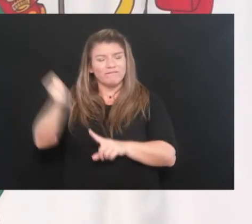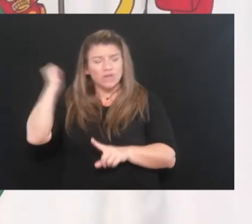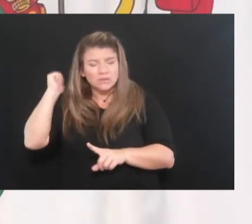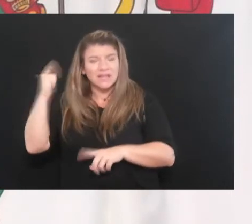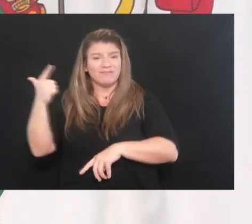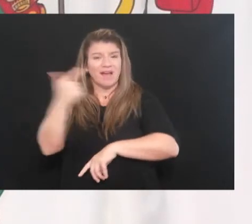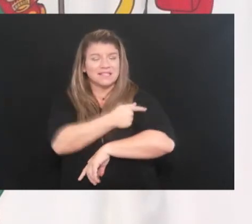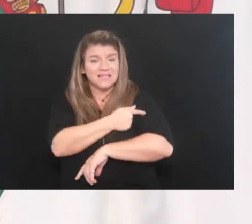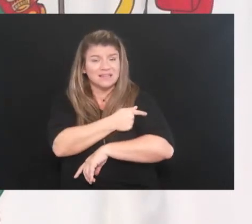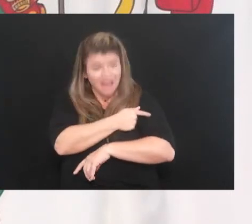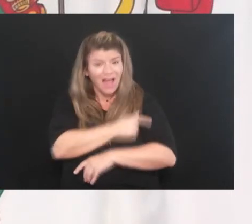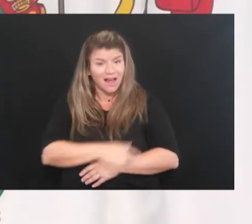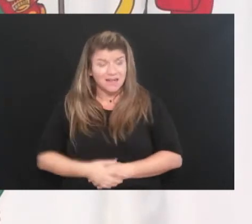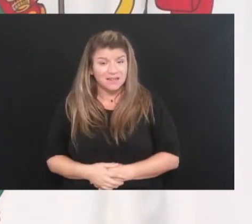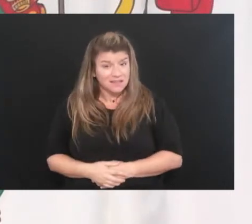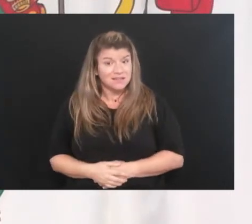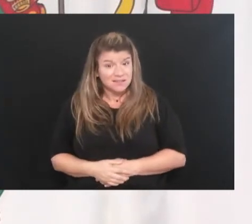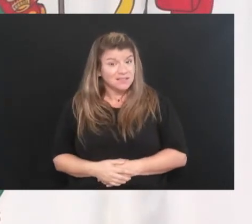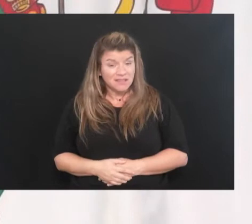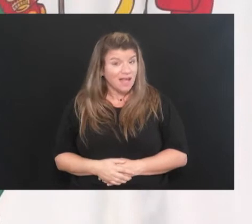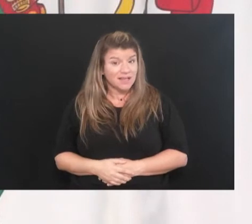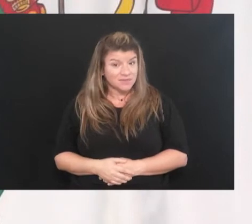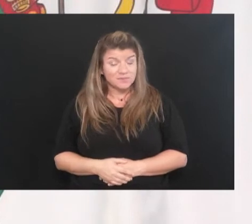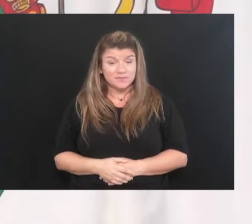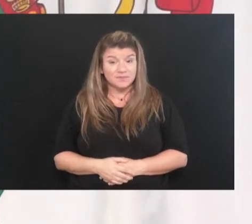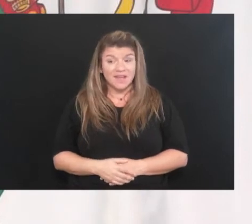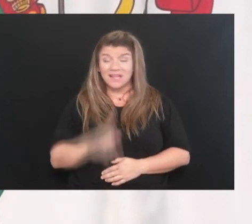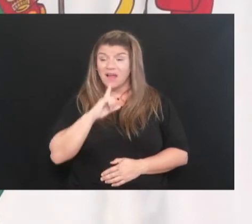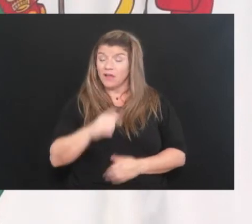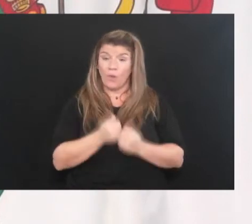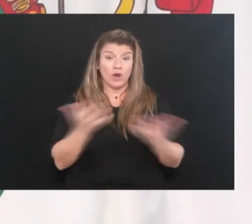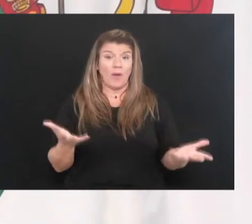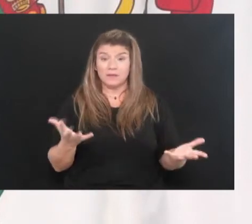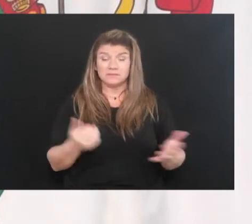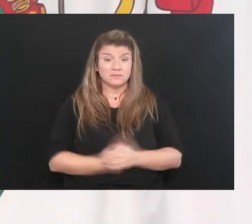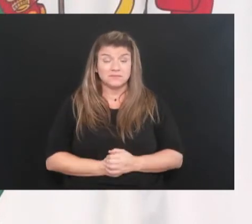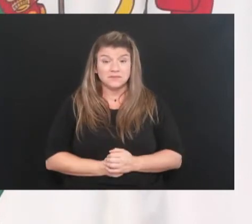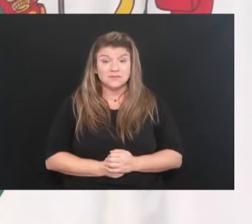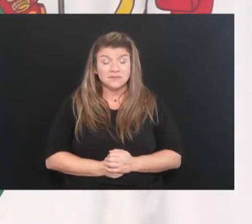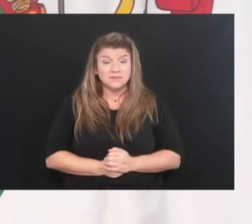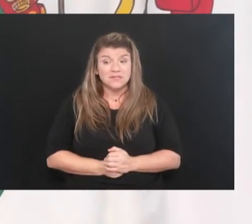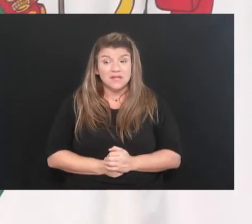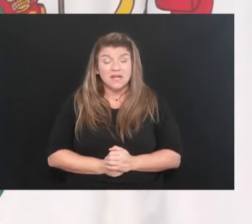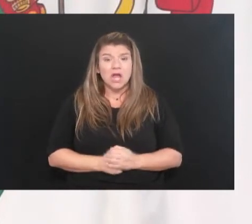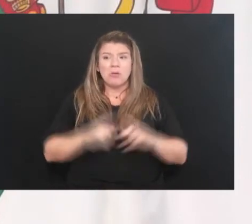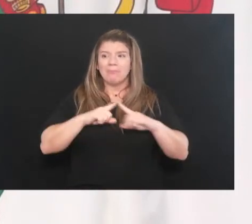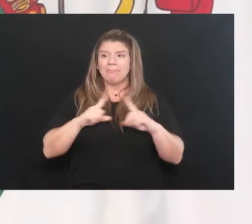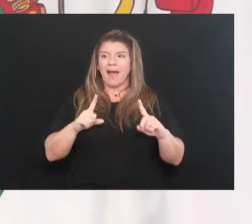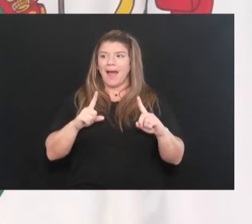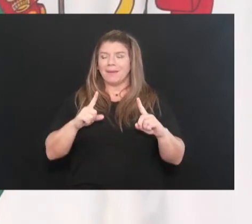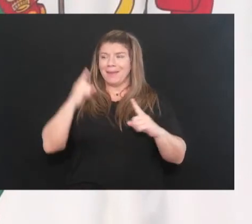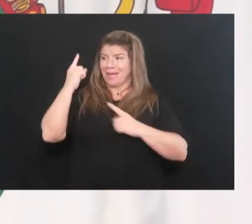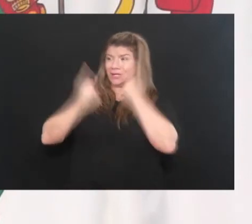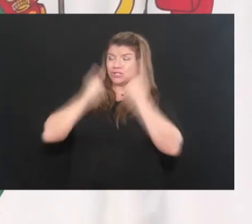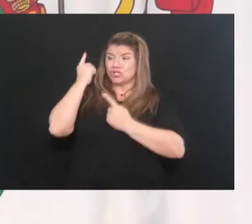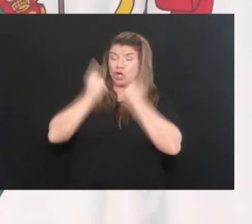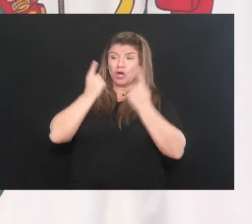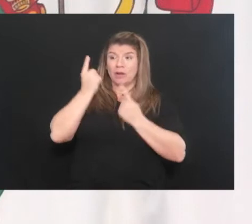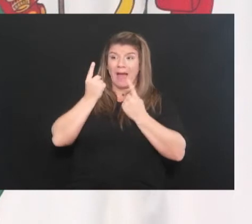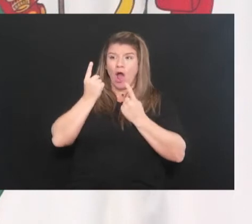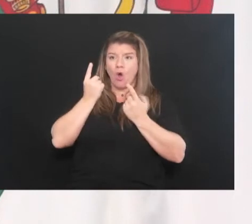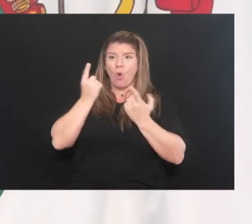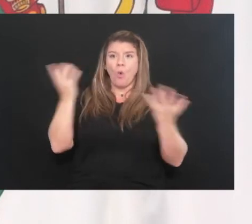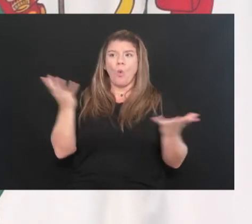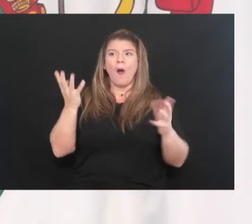vaccines. Yeah, it does wear on you. But from the standpoint, June, of being concerned about,